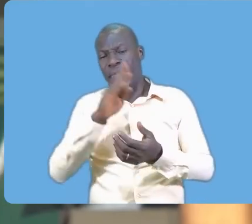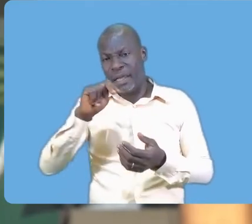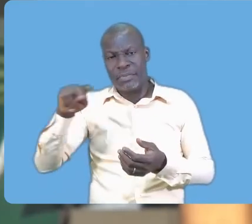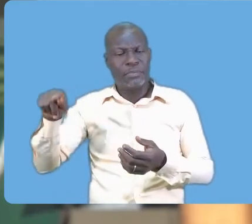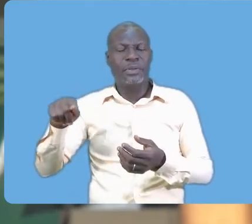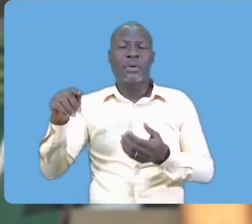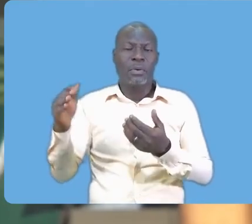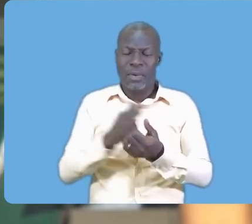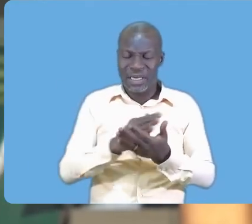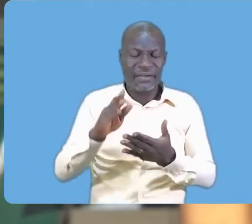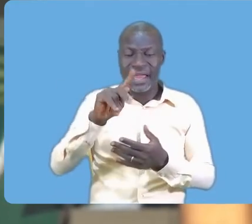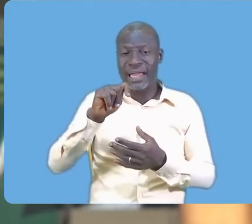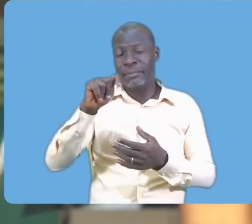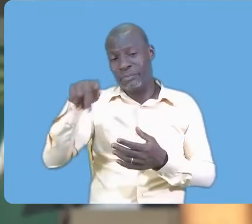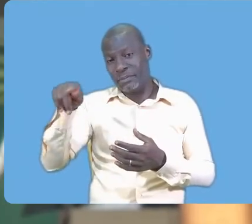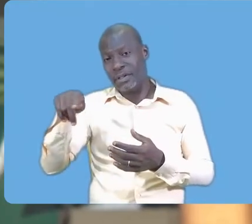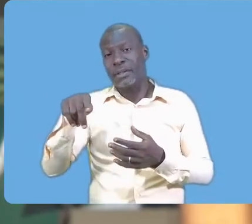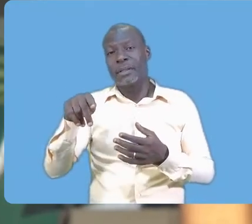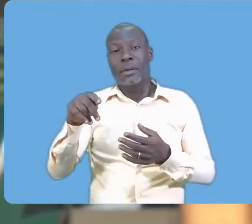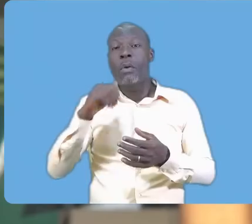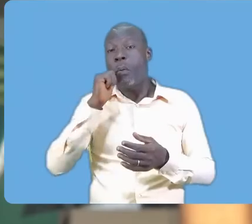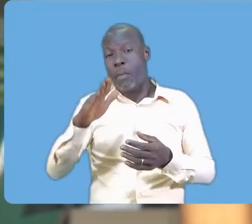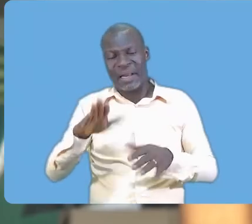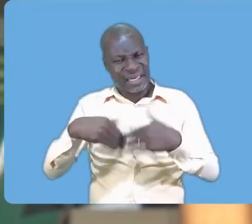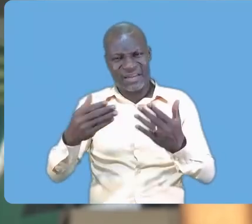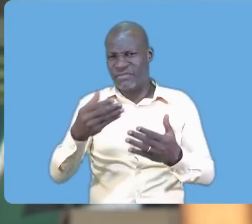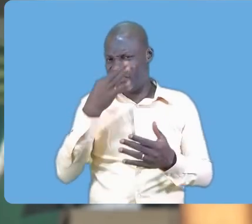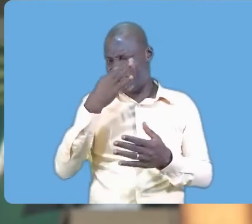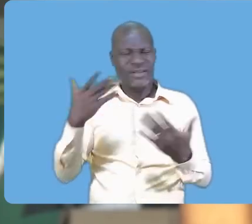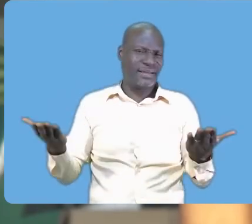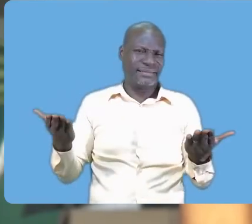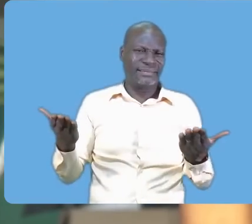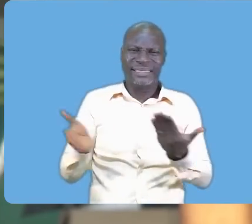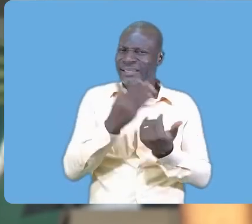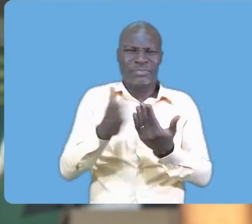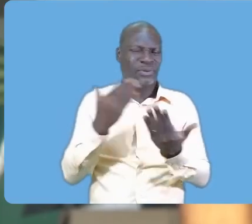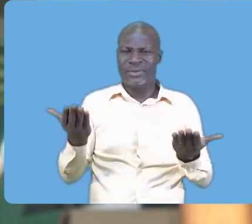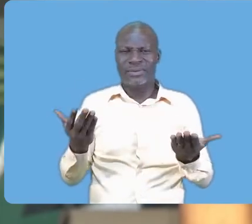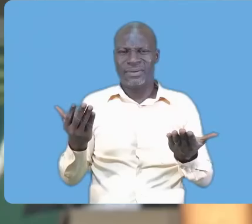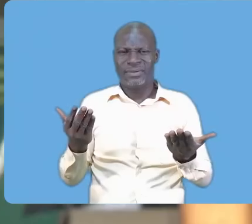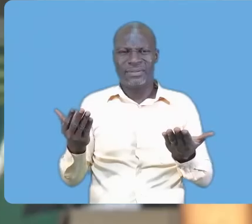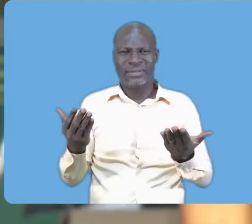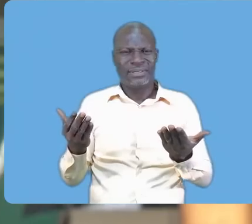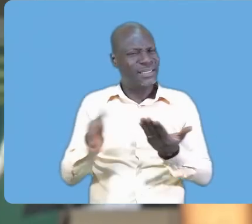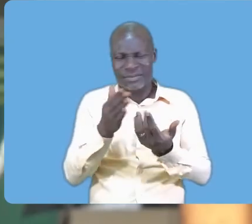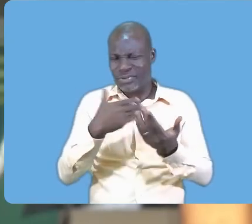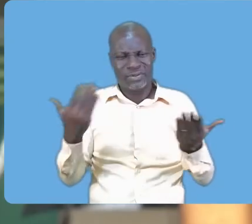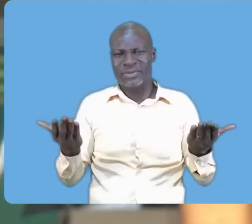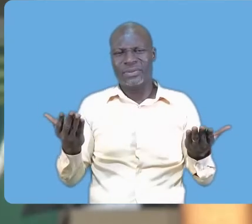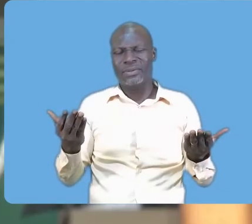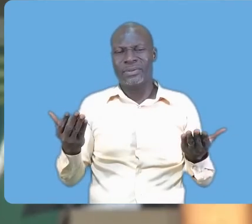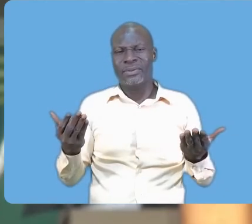way MPP former and the feeding program e behyo mo nsa secret and our open secret I wo ho no